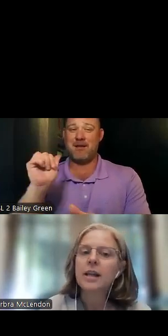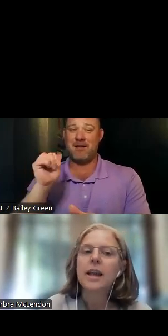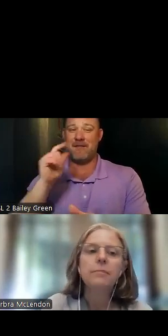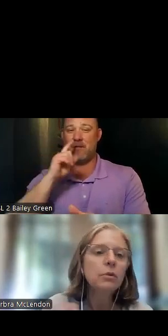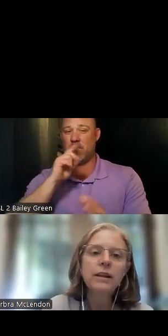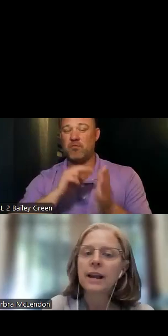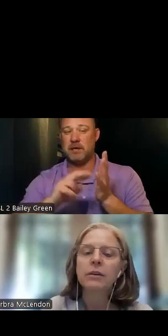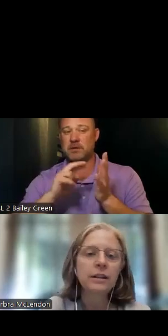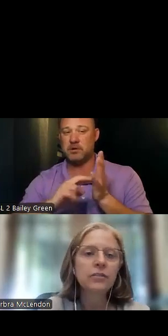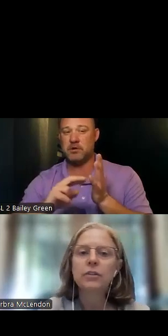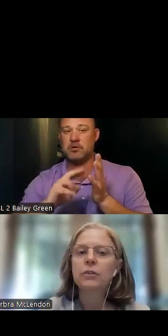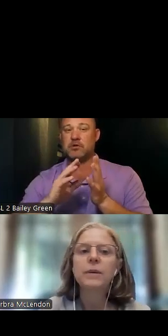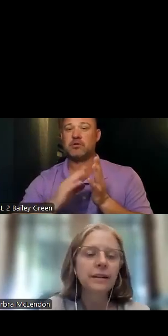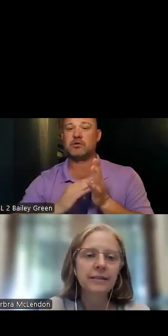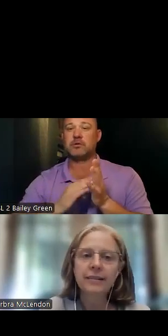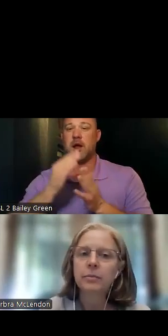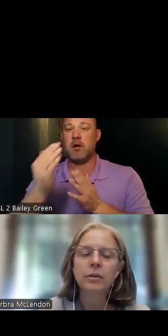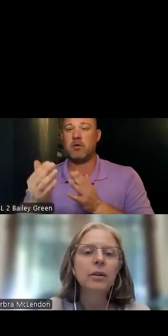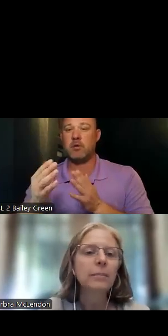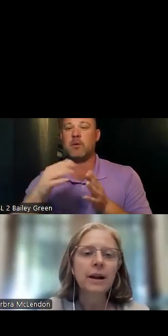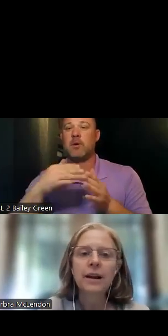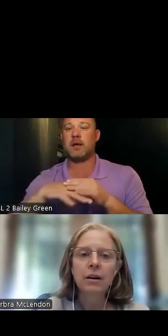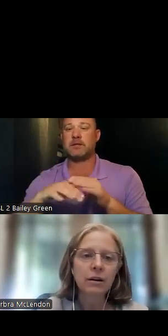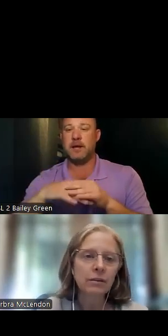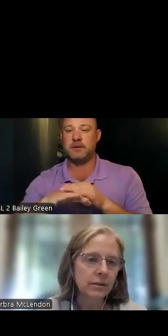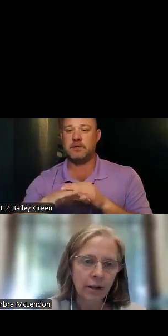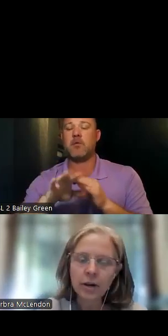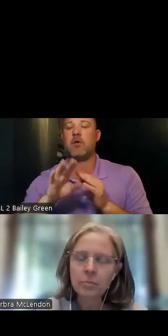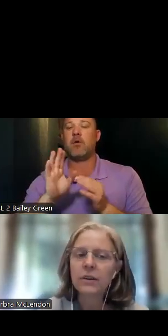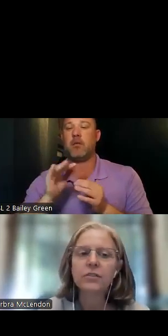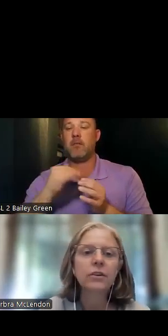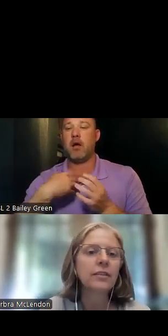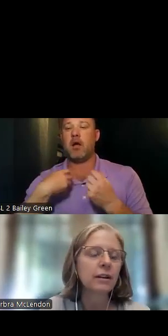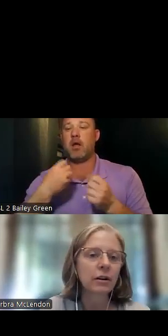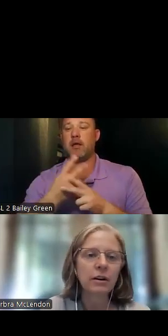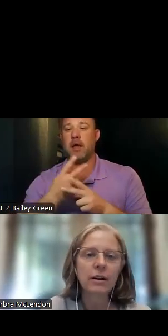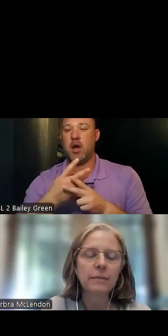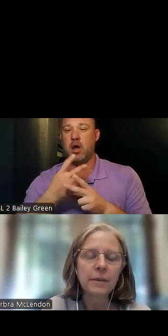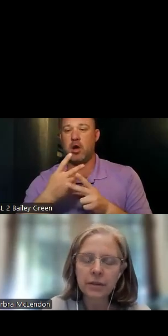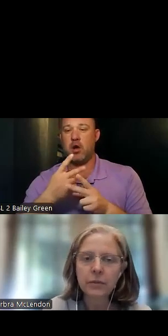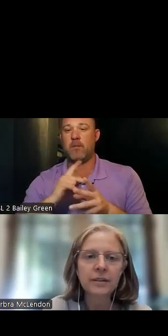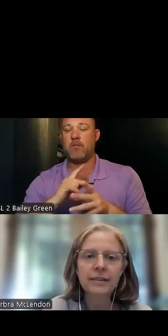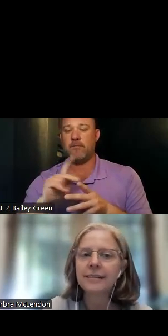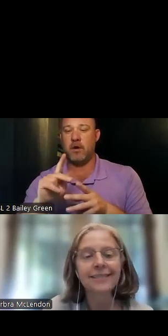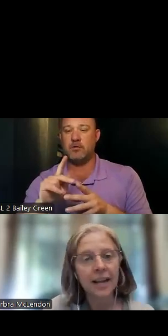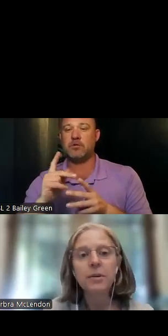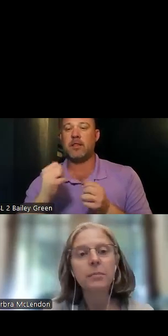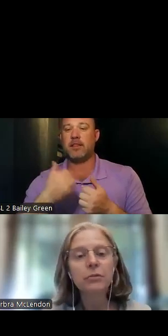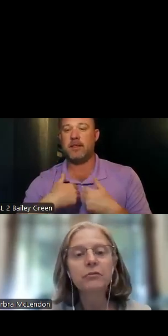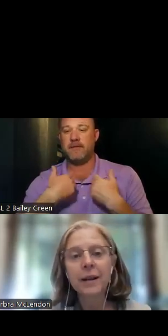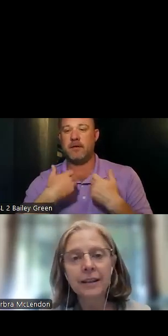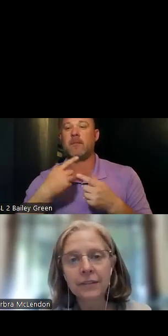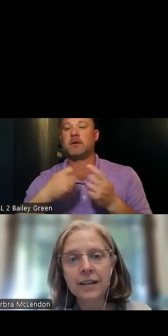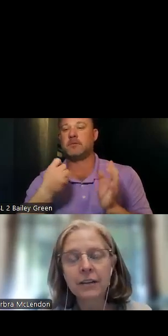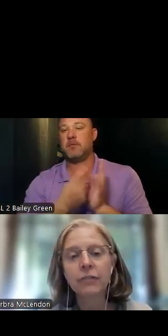world and moving out into being accessible by our healthcare professionals and our people living with the disease, it's got to be